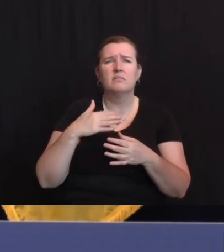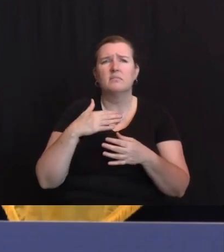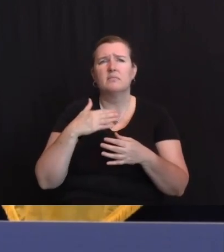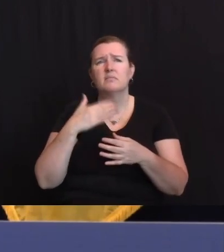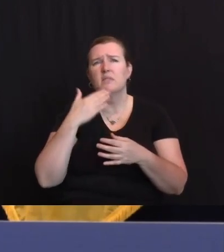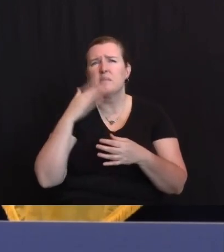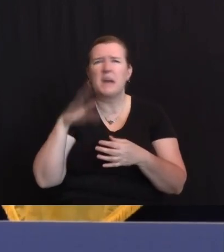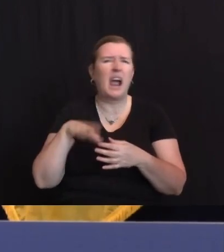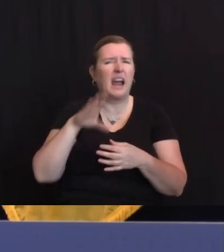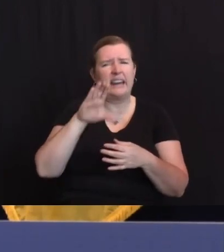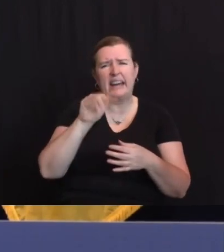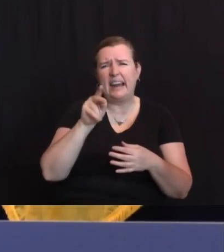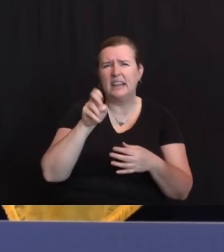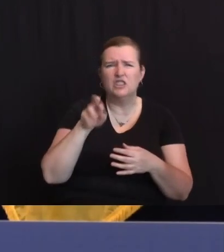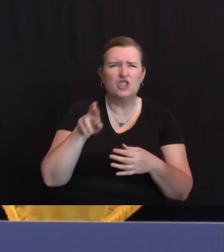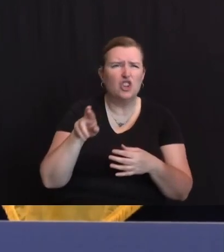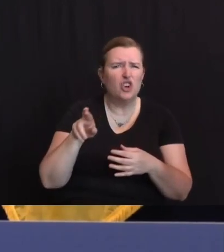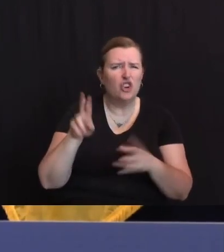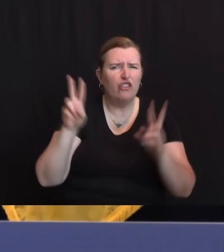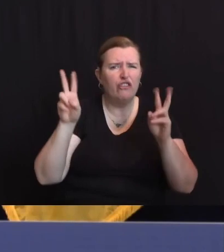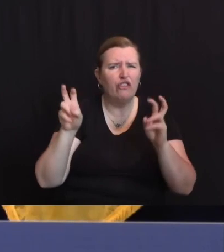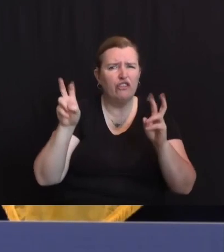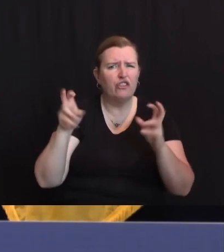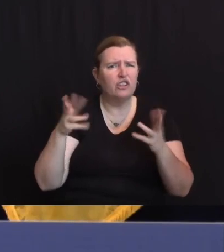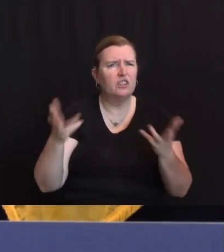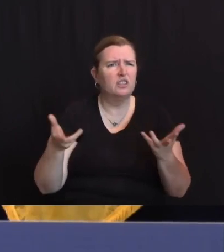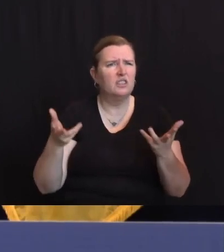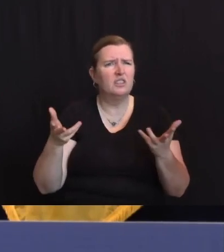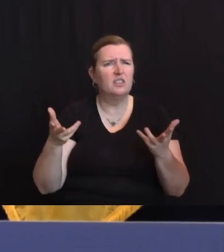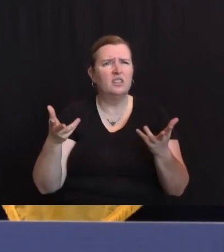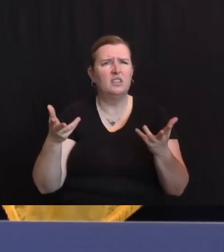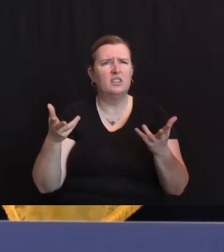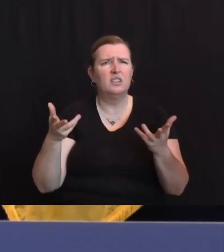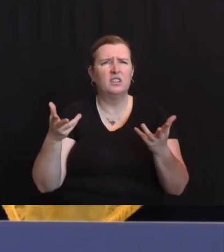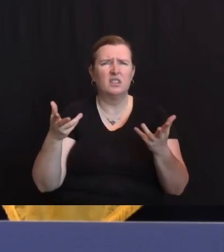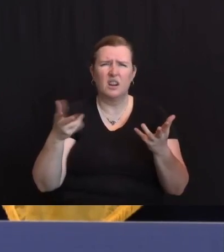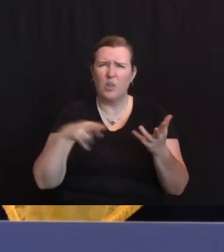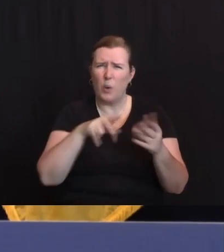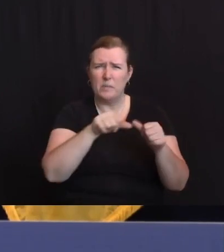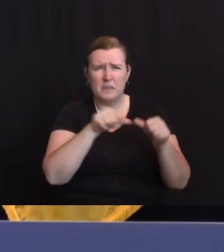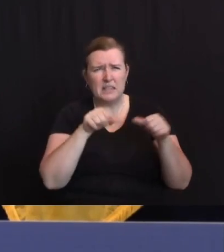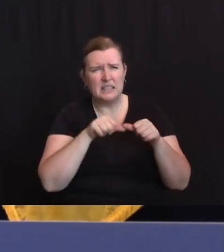you were outraged by that. Why is your administration waiting to hold these facilities accountable?